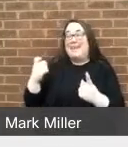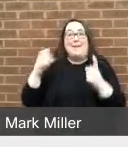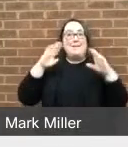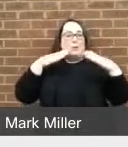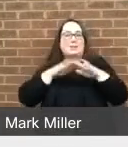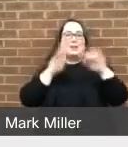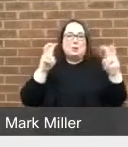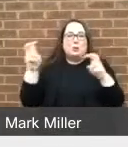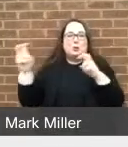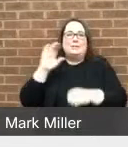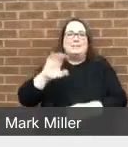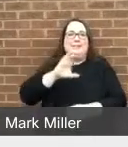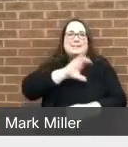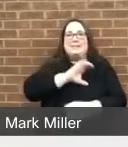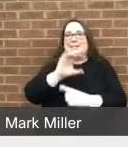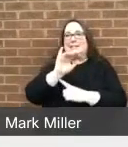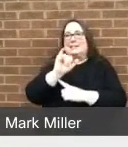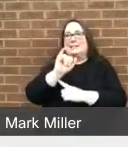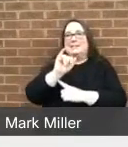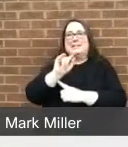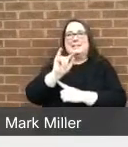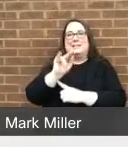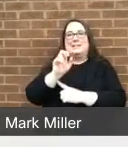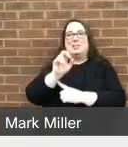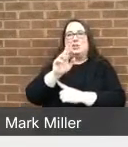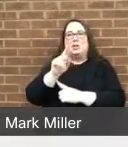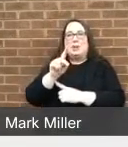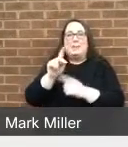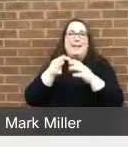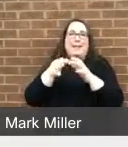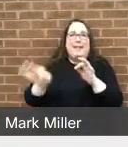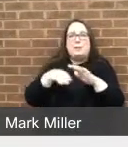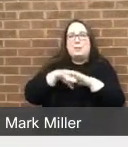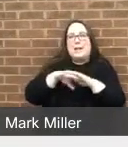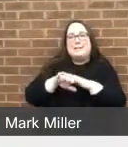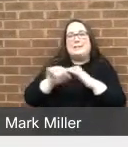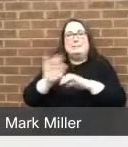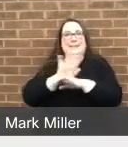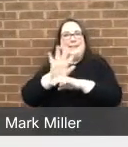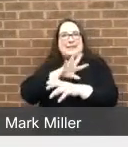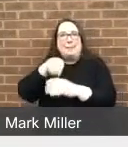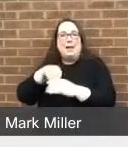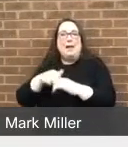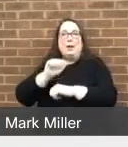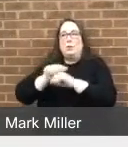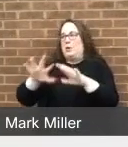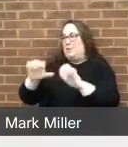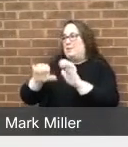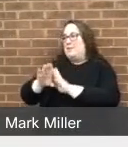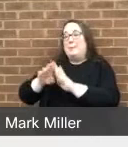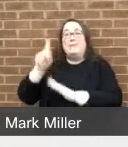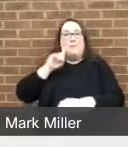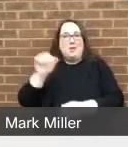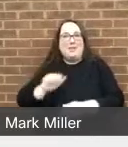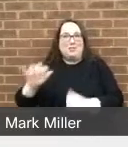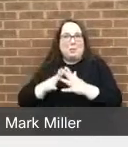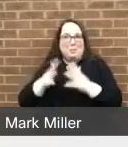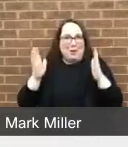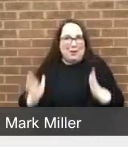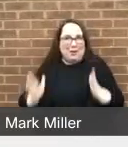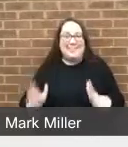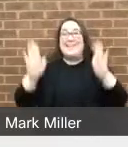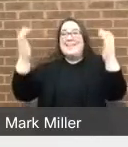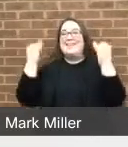of citizenship, language access, business engagement, and workforce development for Asian Americans. And